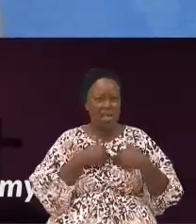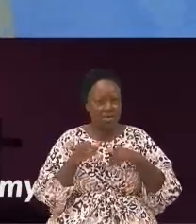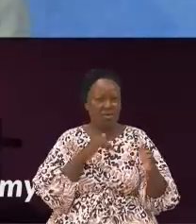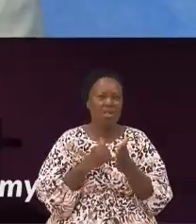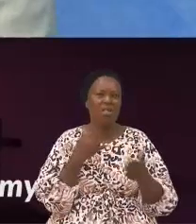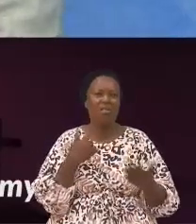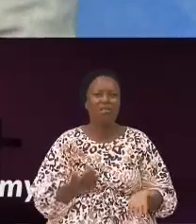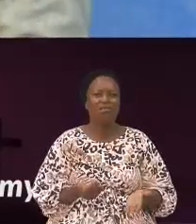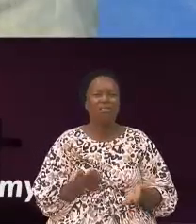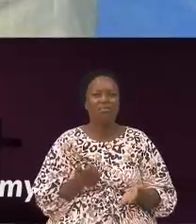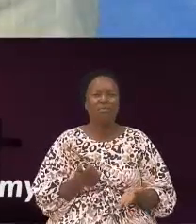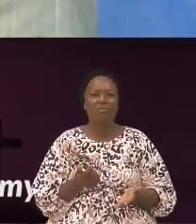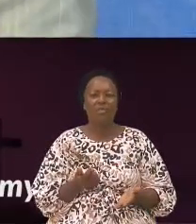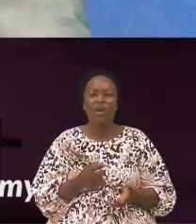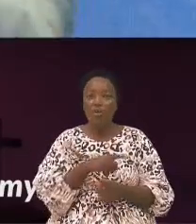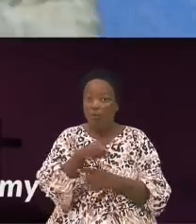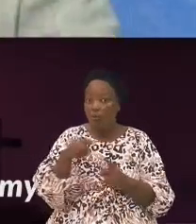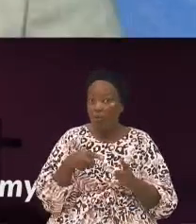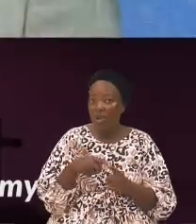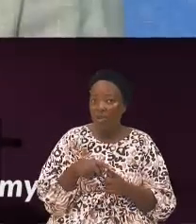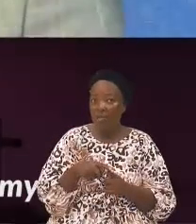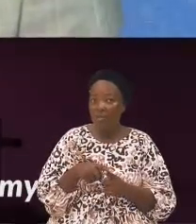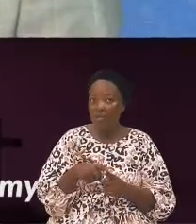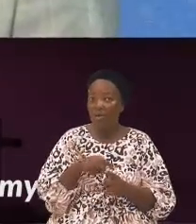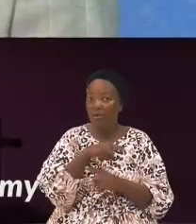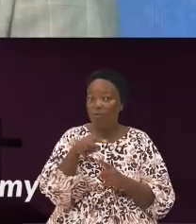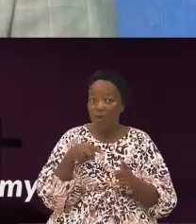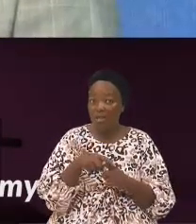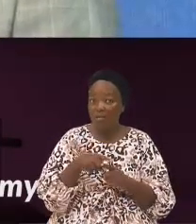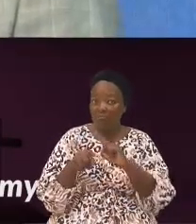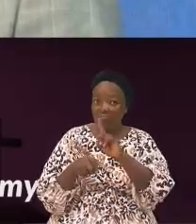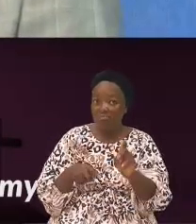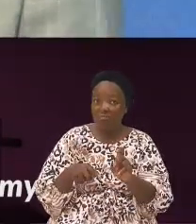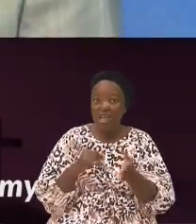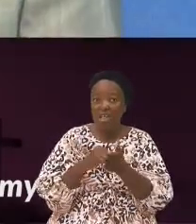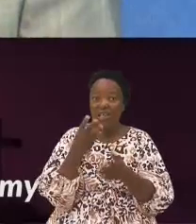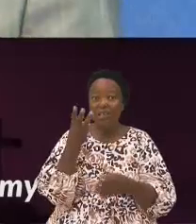has redeemed us. He's done it already.